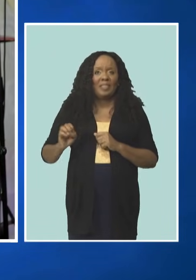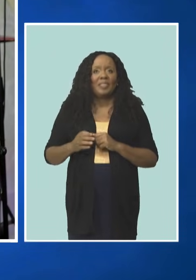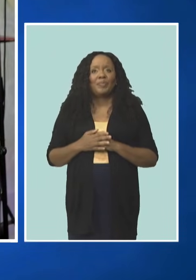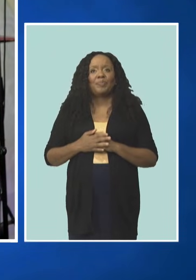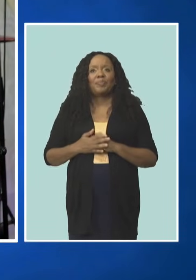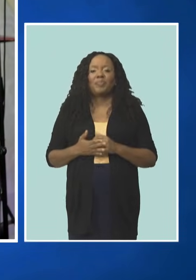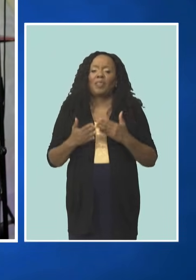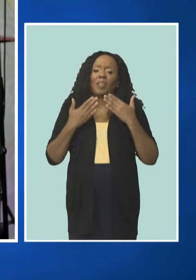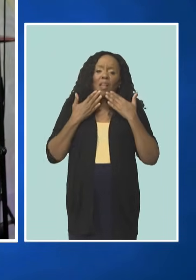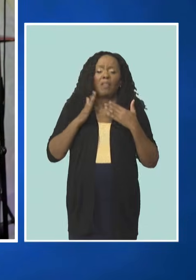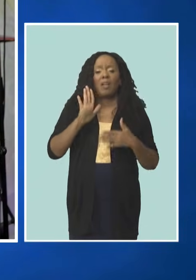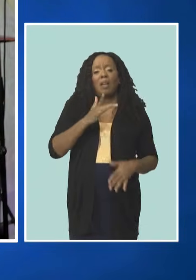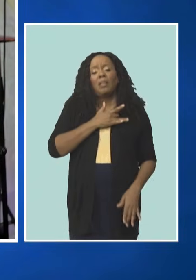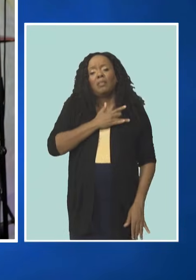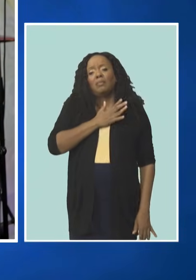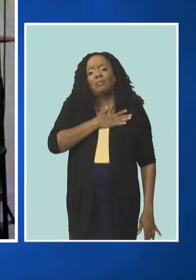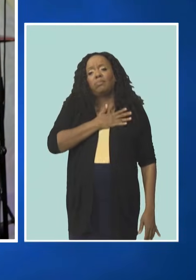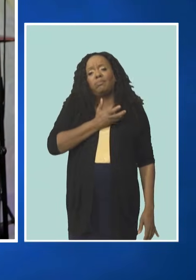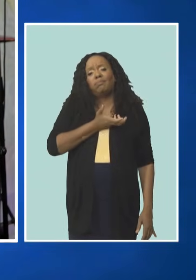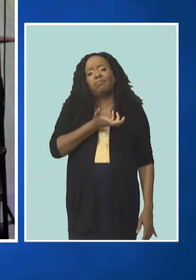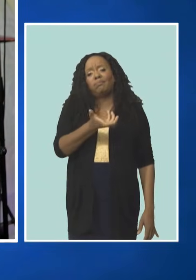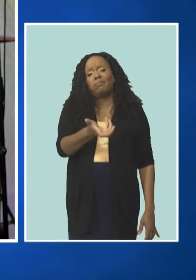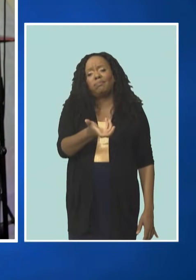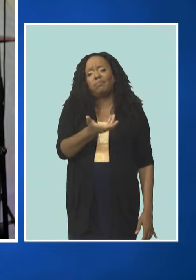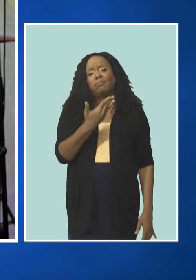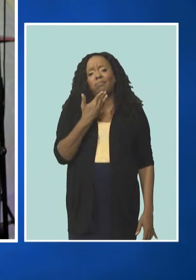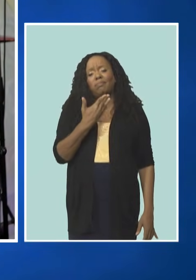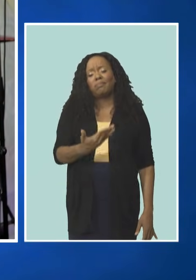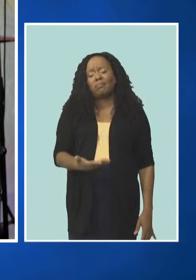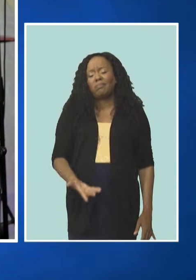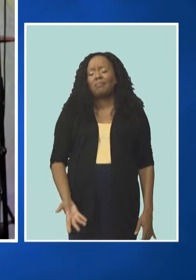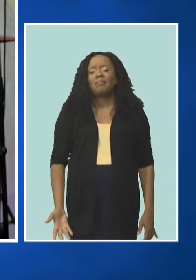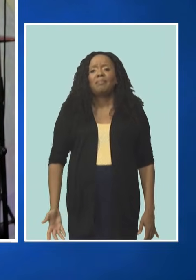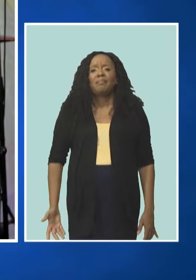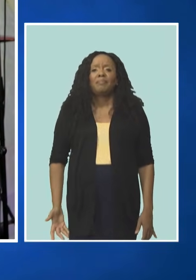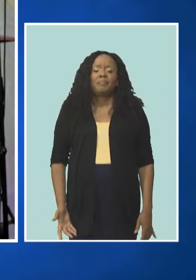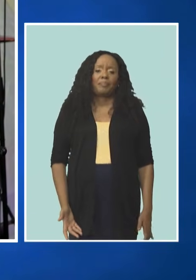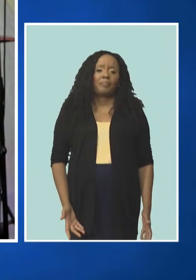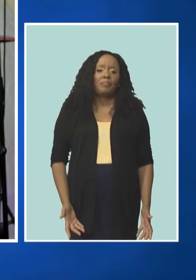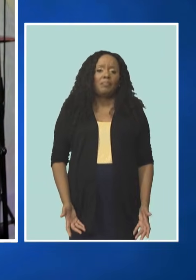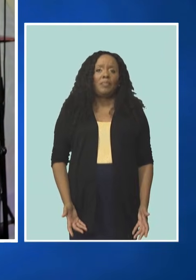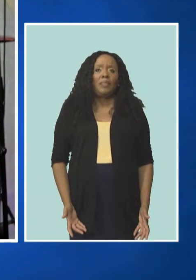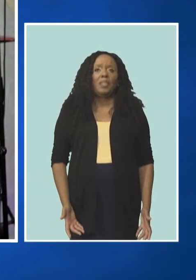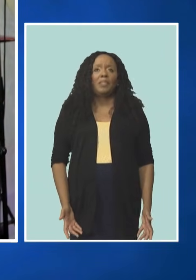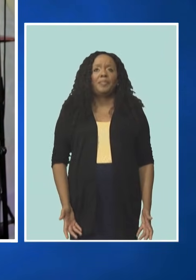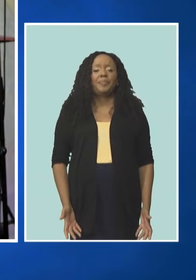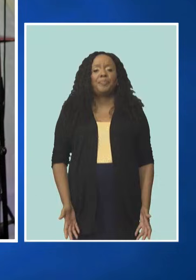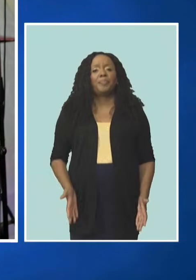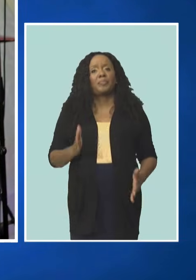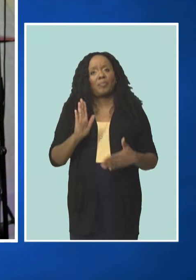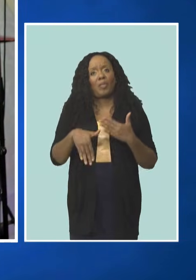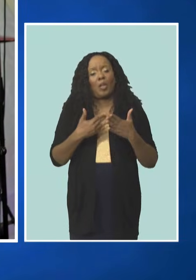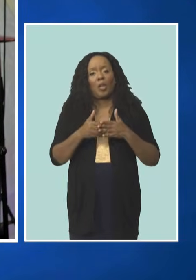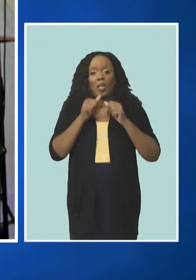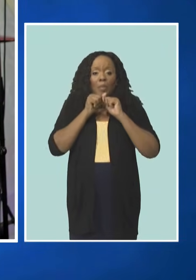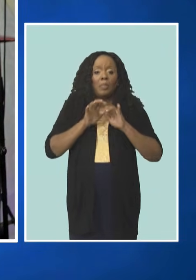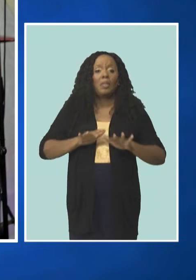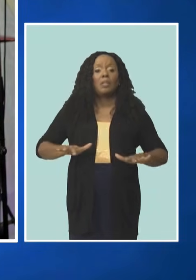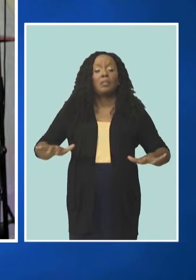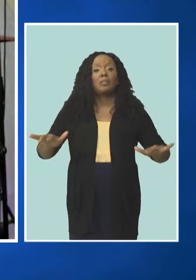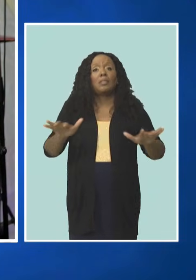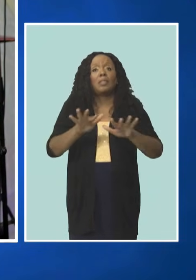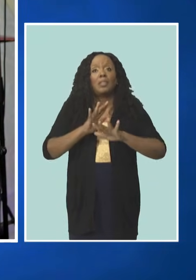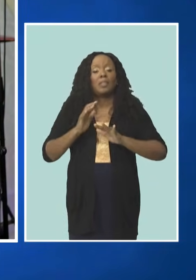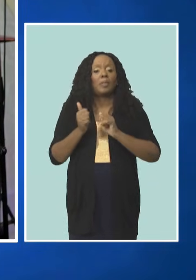for the sincerity and the love that you have bestowed on him, and certainly all of the blessings that continue to flow by